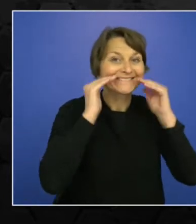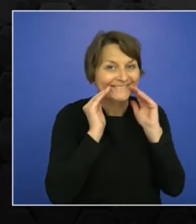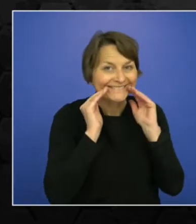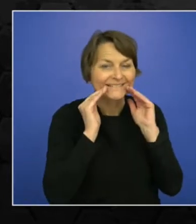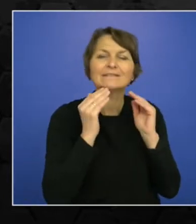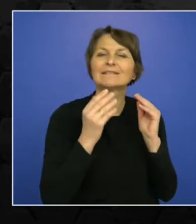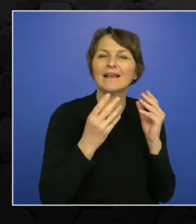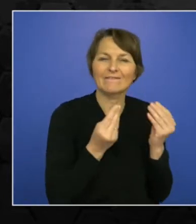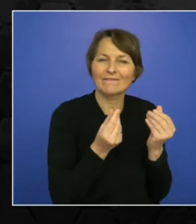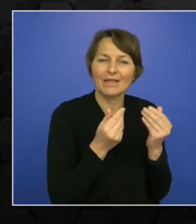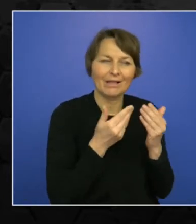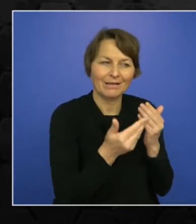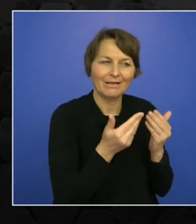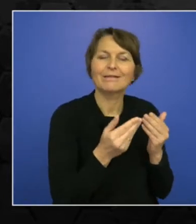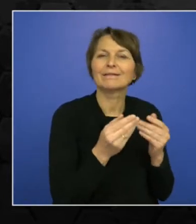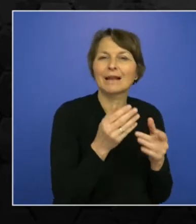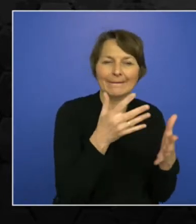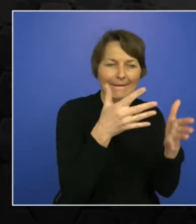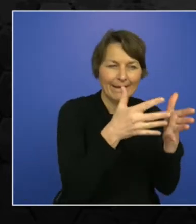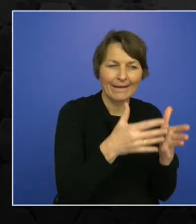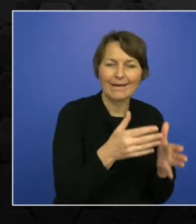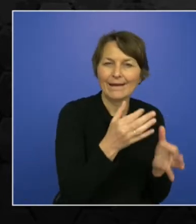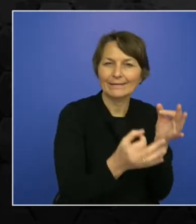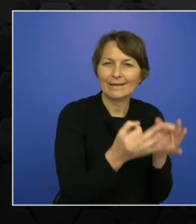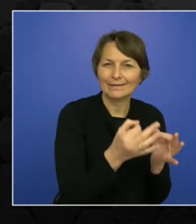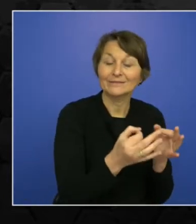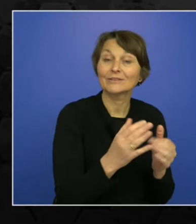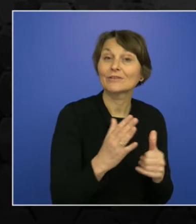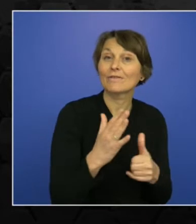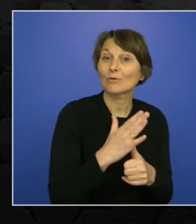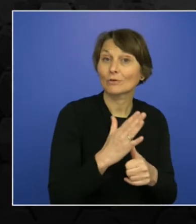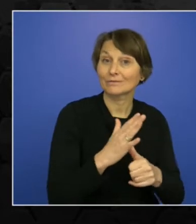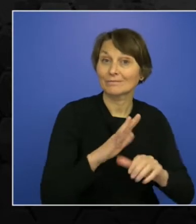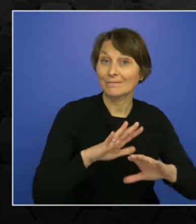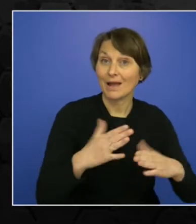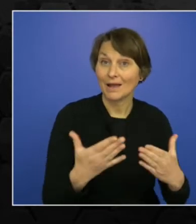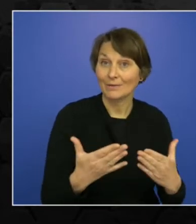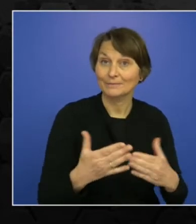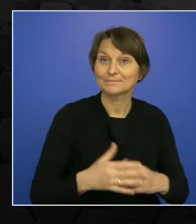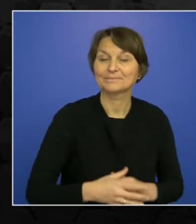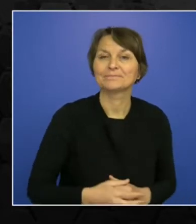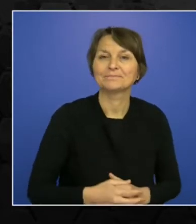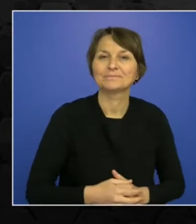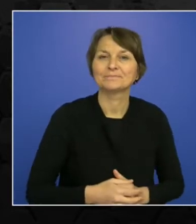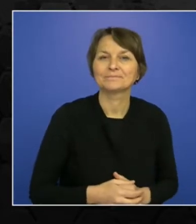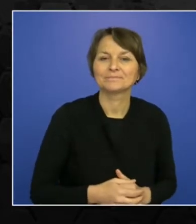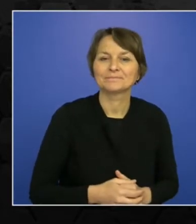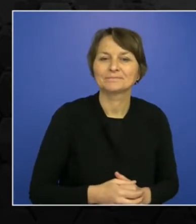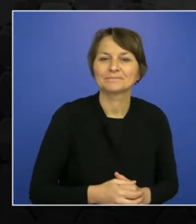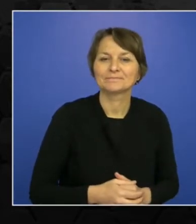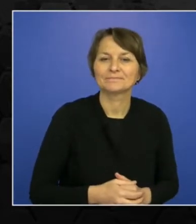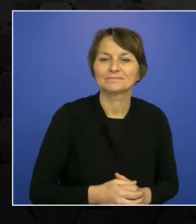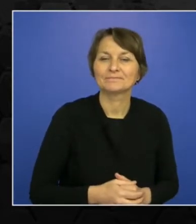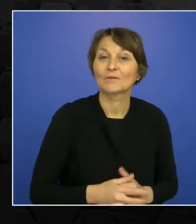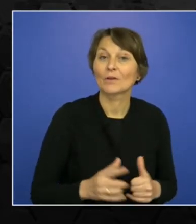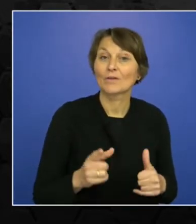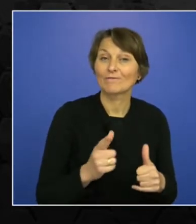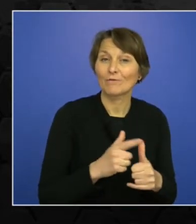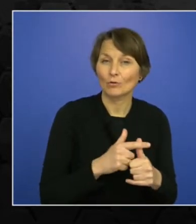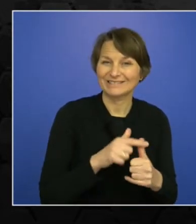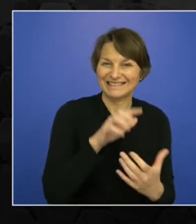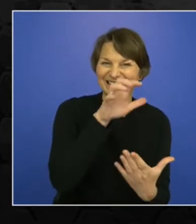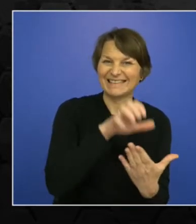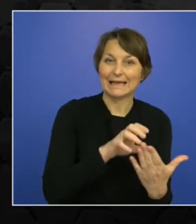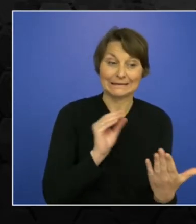the same thing. First, let me just change the name of our text input. So first, we